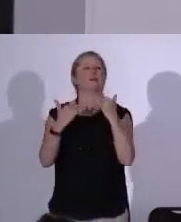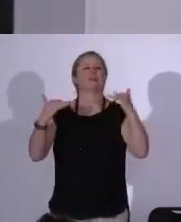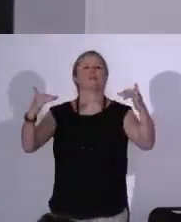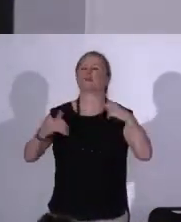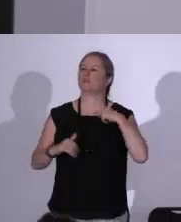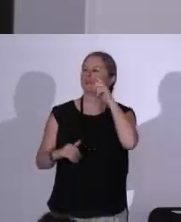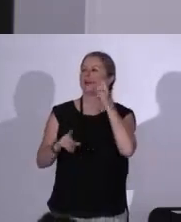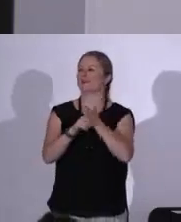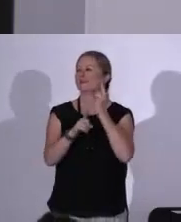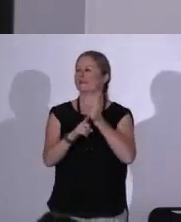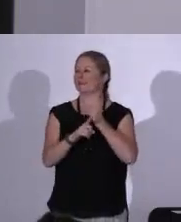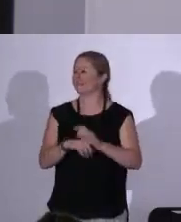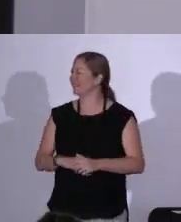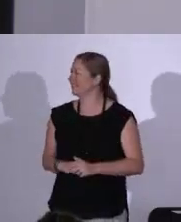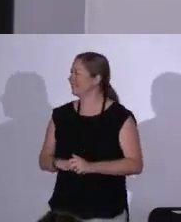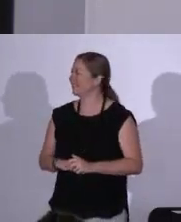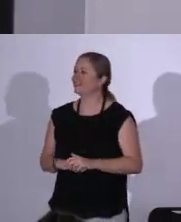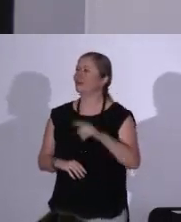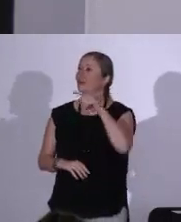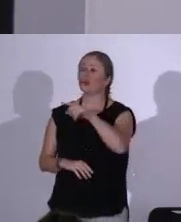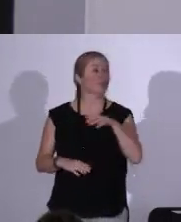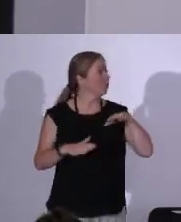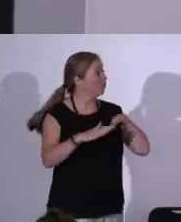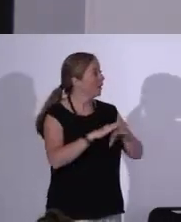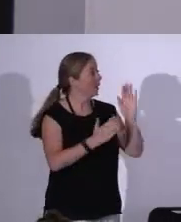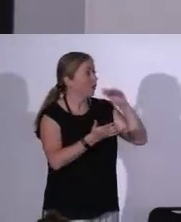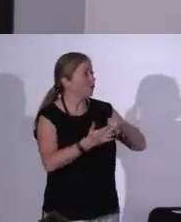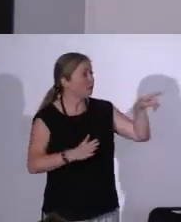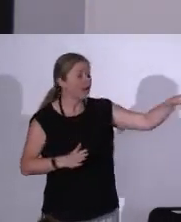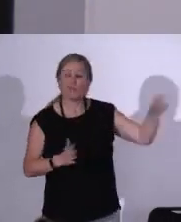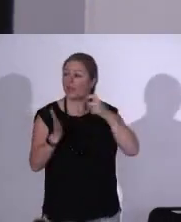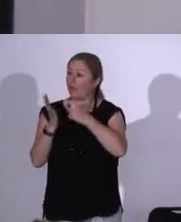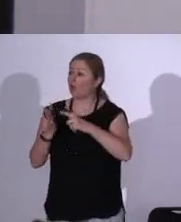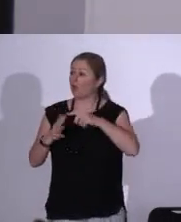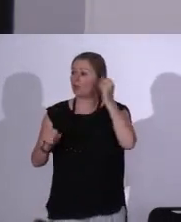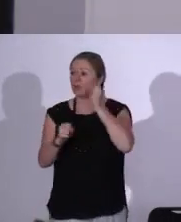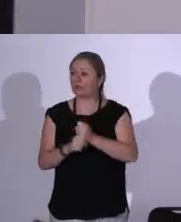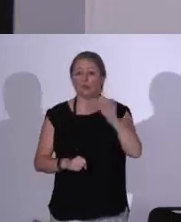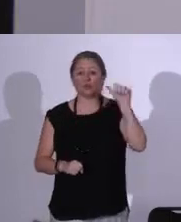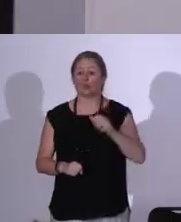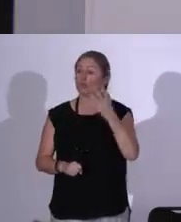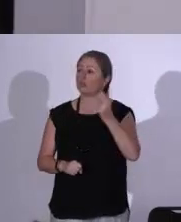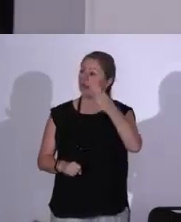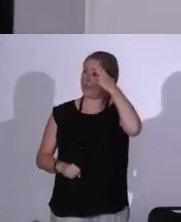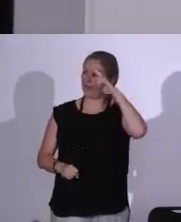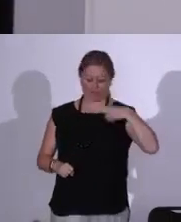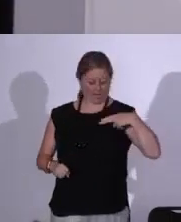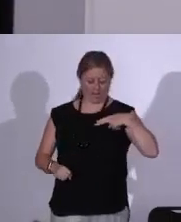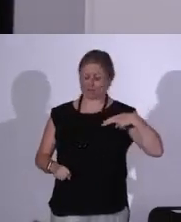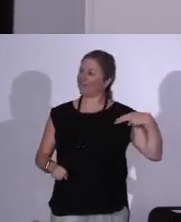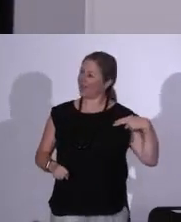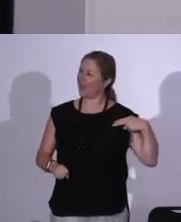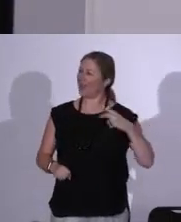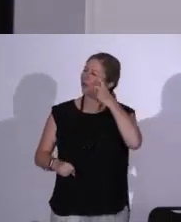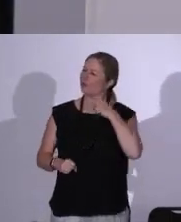of. As you've came in and registered, you should have received a name tag. We're trying something a little bit